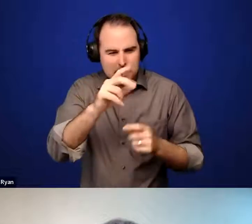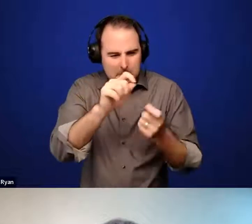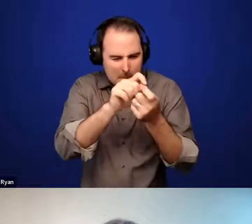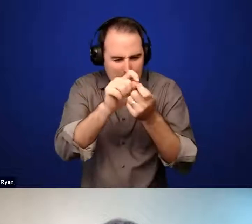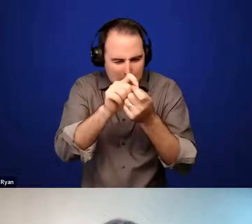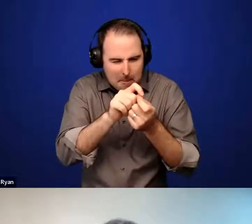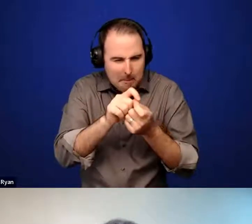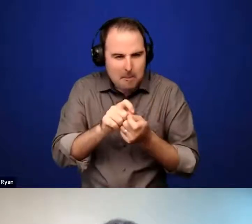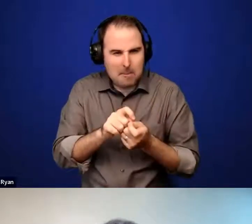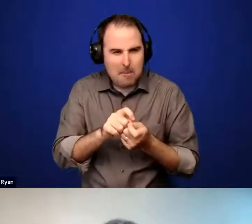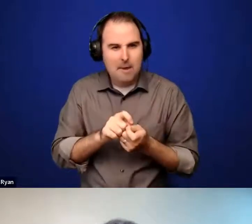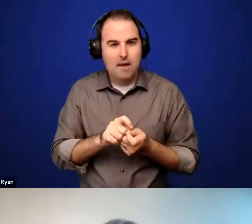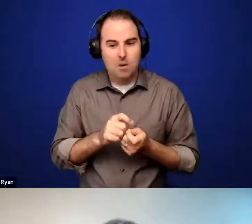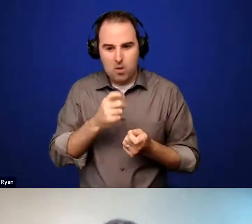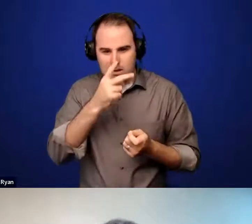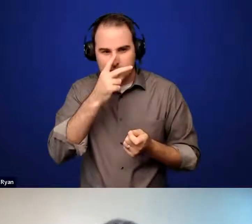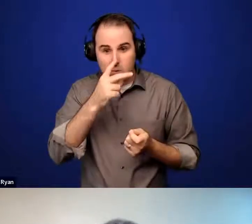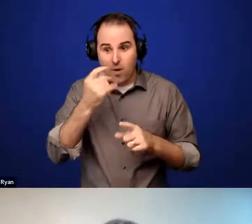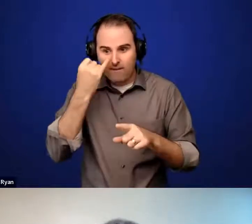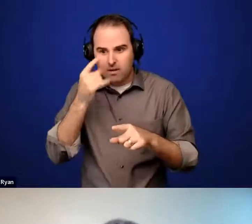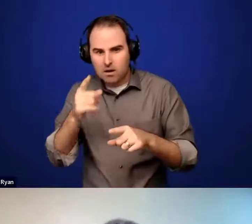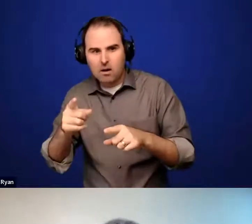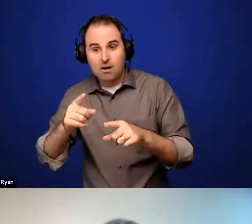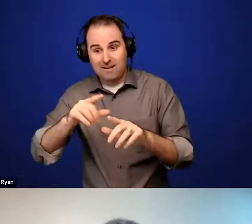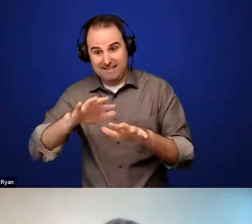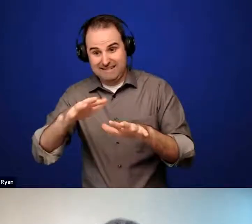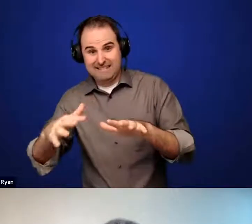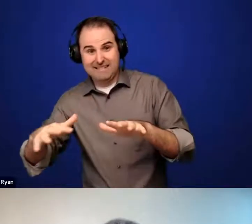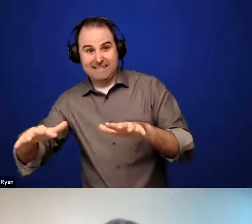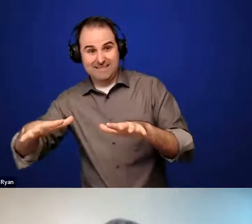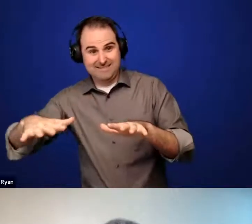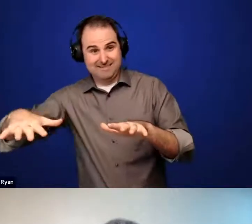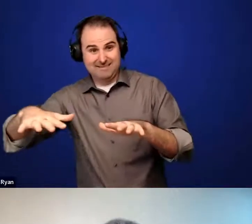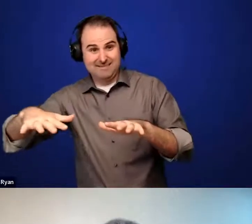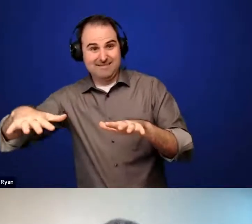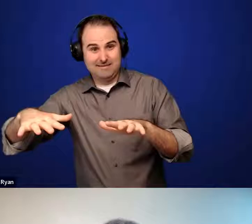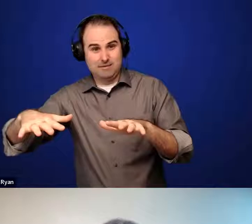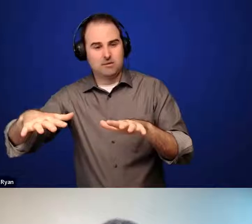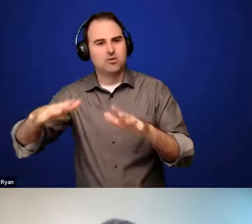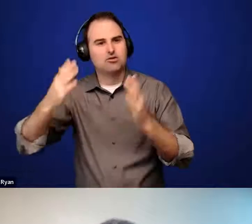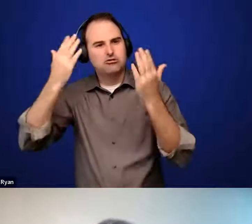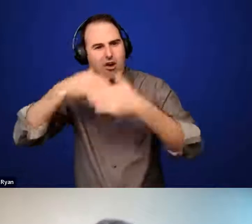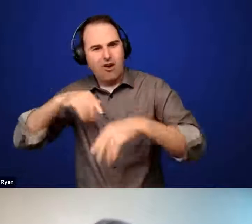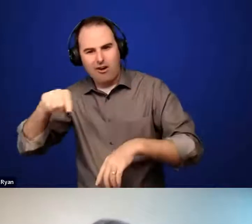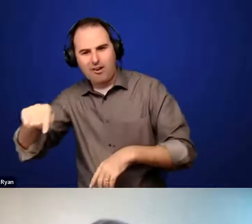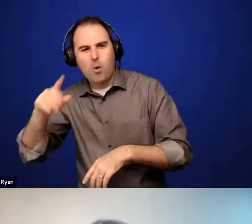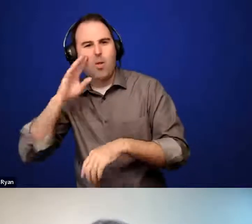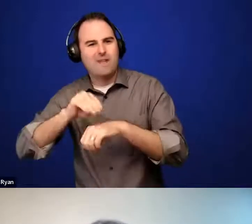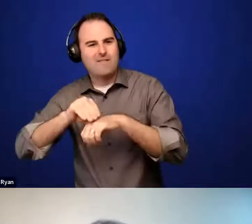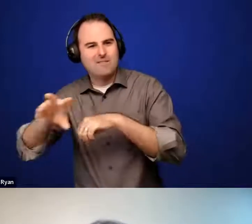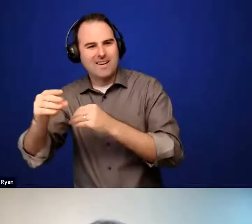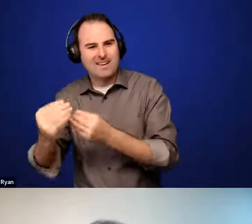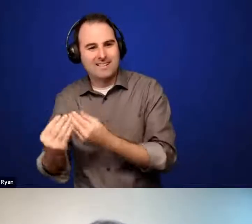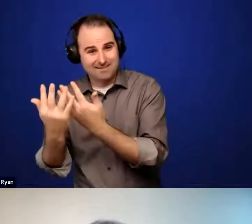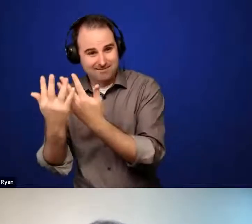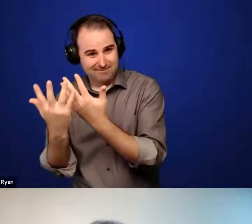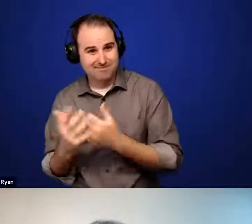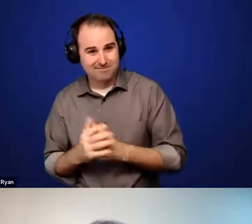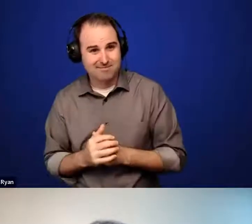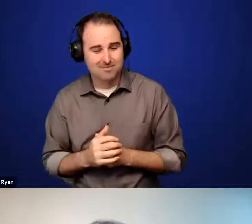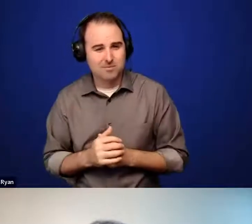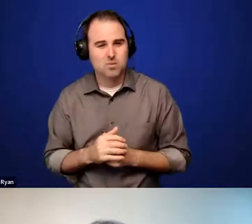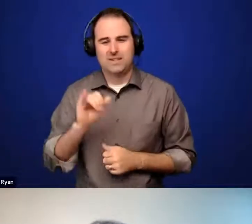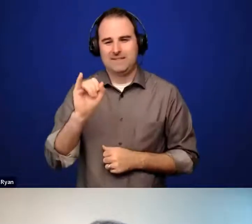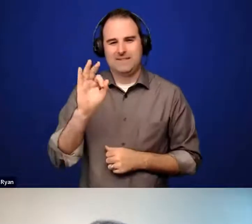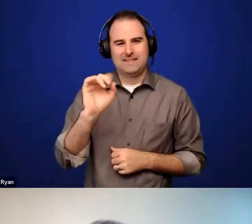that will affect your crop yields. So these are questions that IFAD is asking itself every day, and we're trying to find innovative